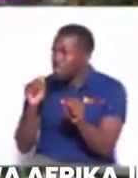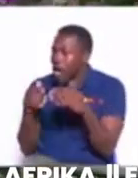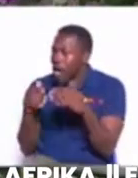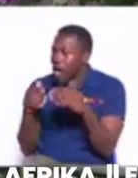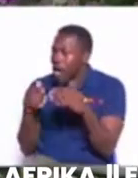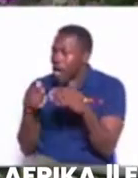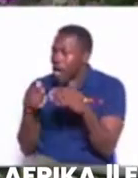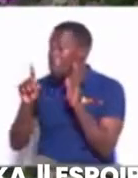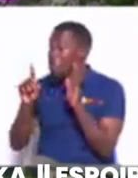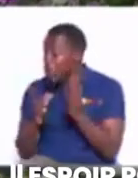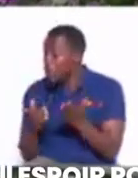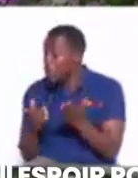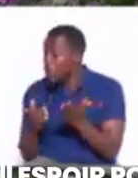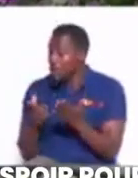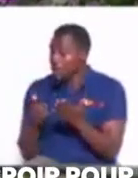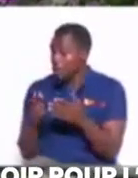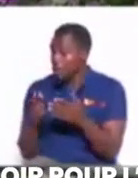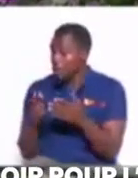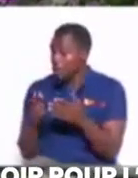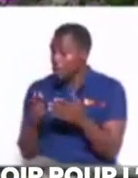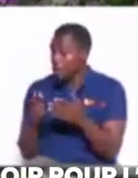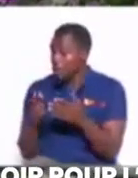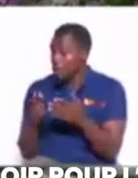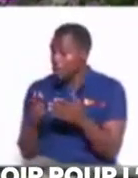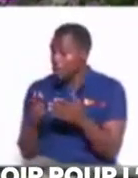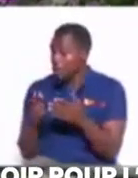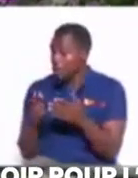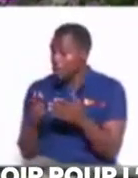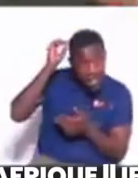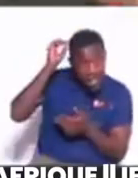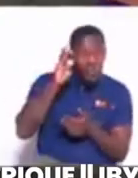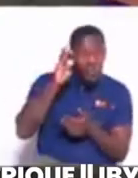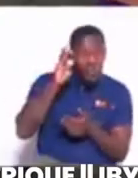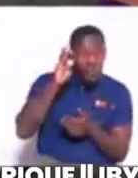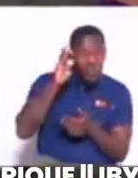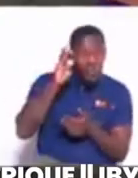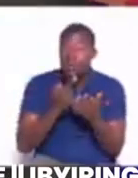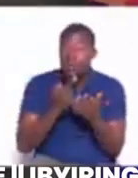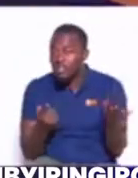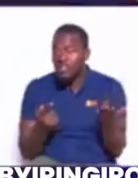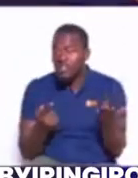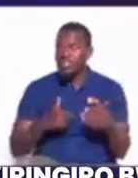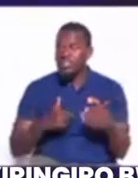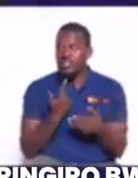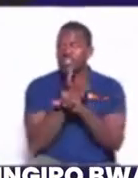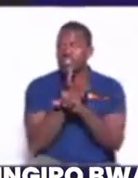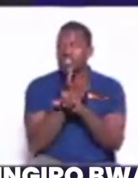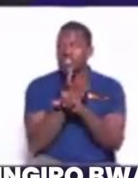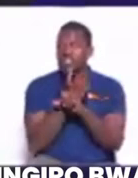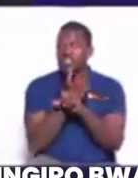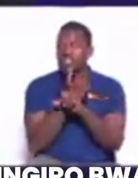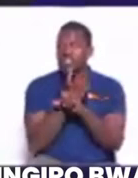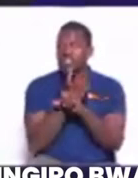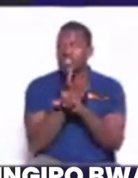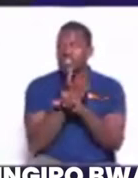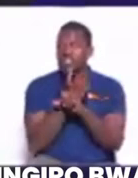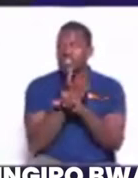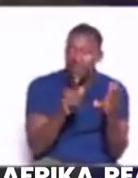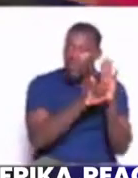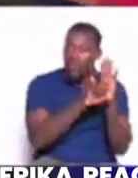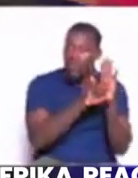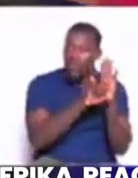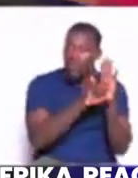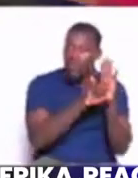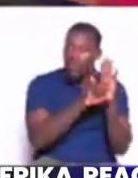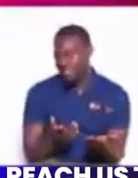grace? When I ask Daniel, how were you saved? Will he say, oh, I was saved by the law? When I ask Jeremiah, well, not at all. They're not